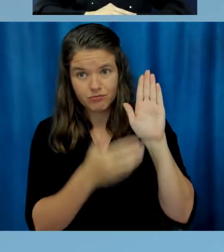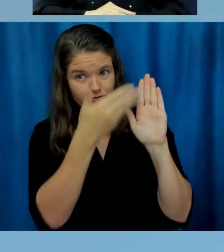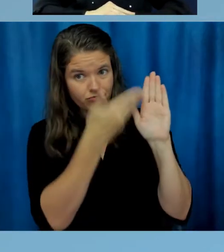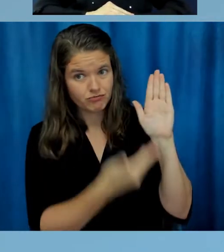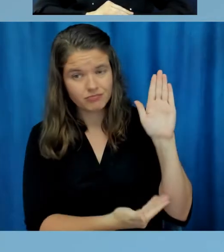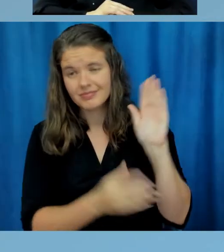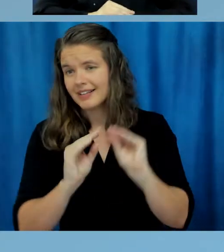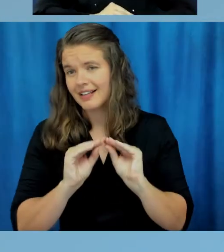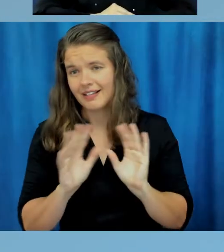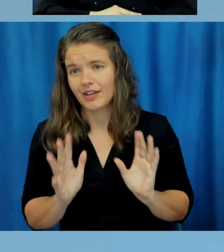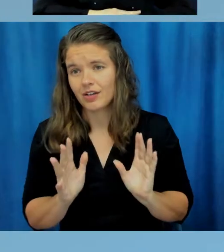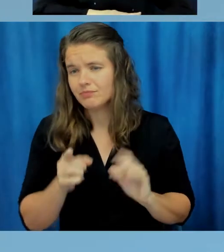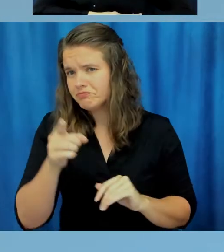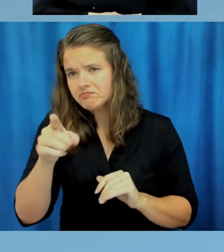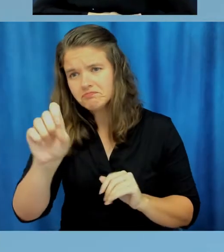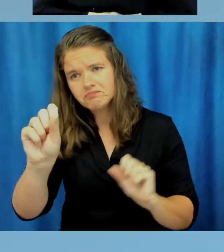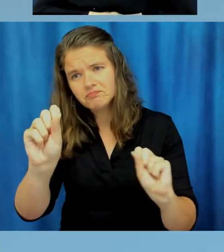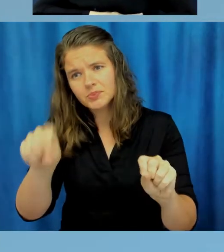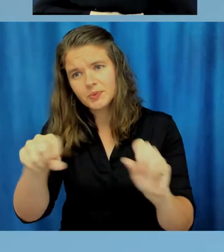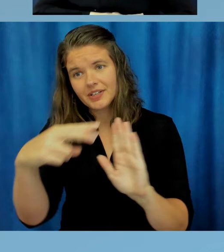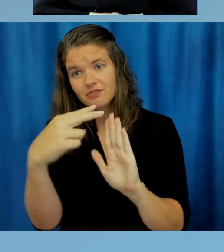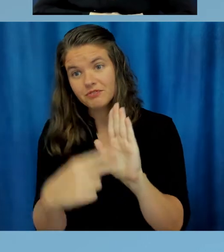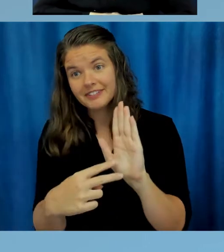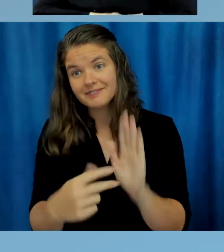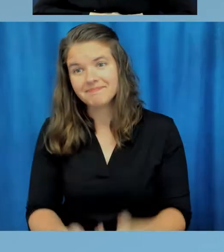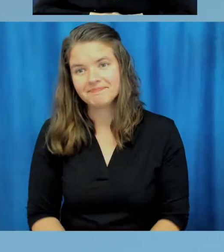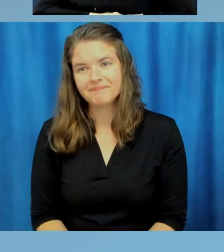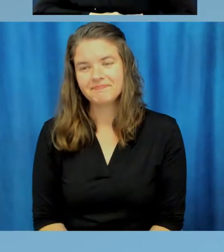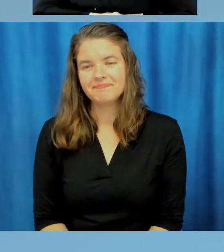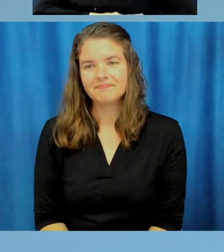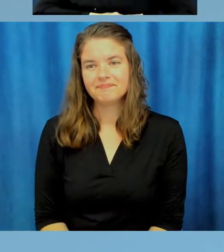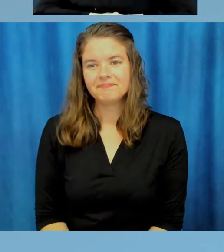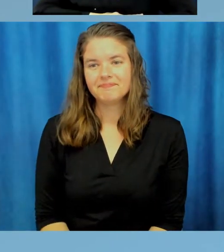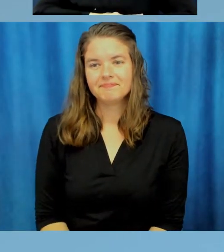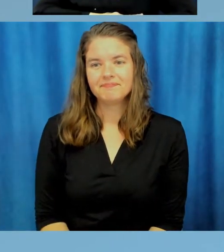outlined clearly, which you can read.